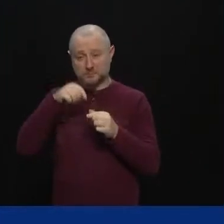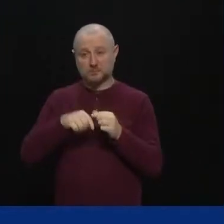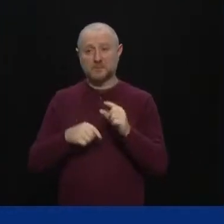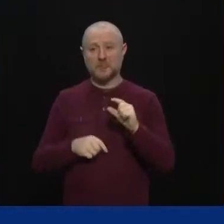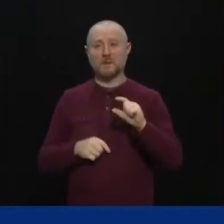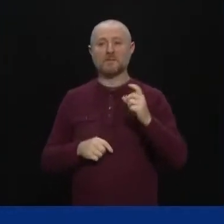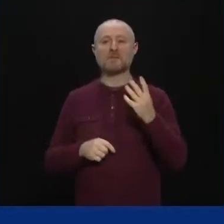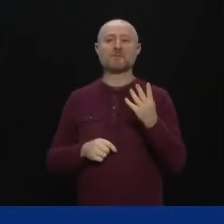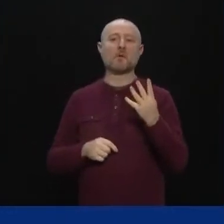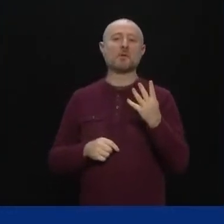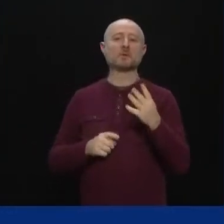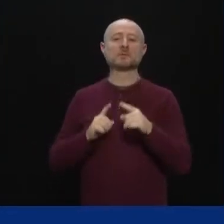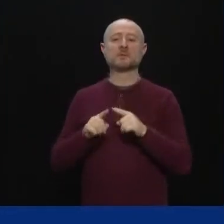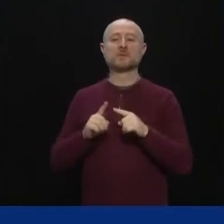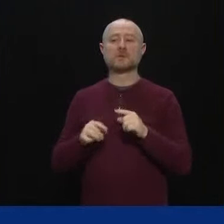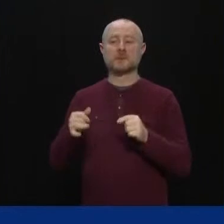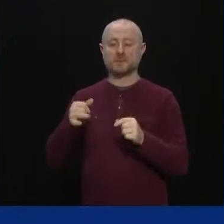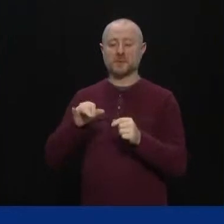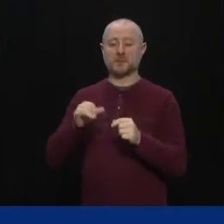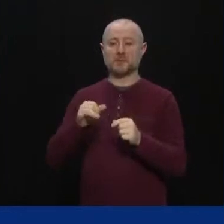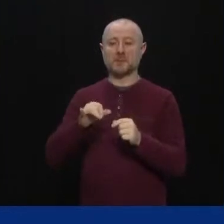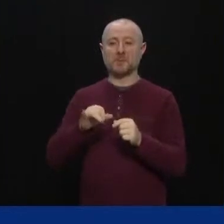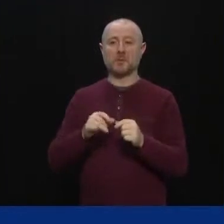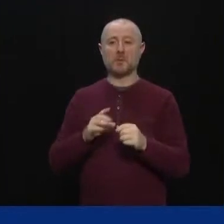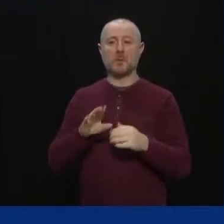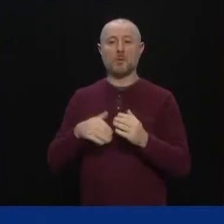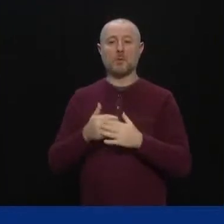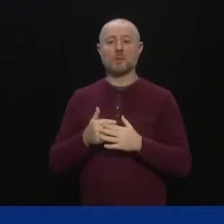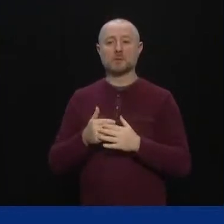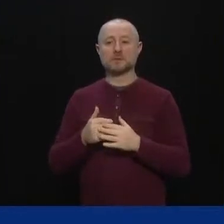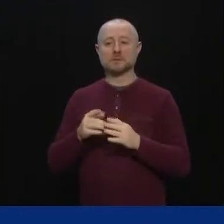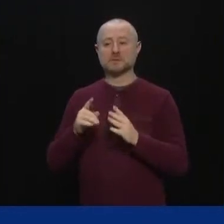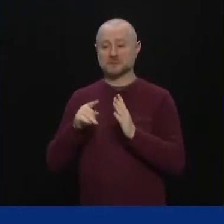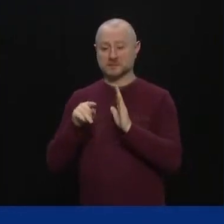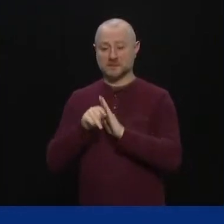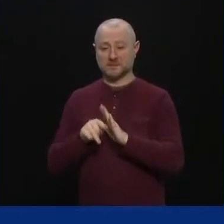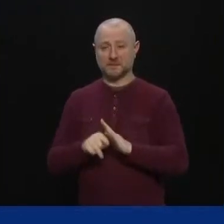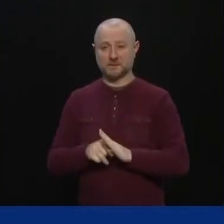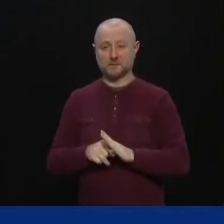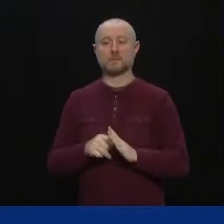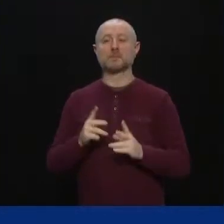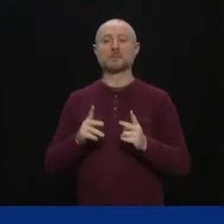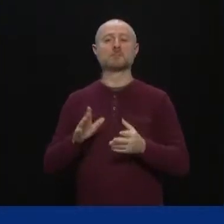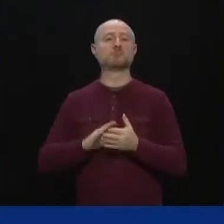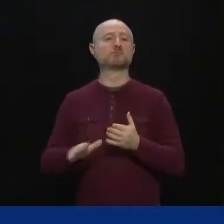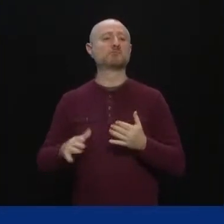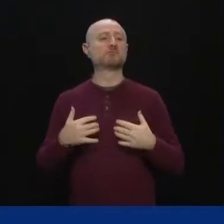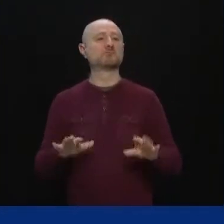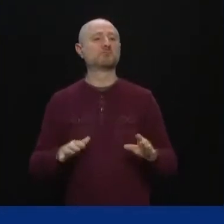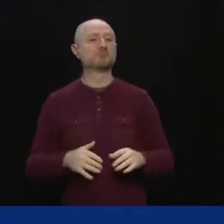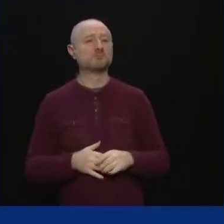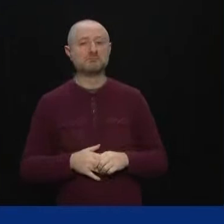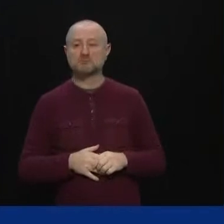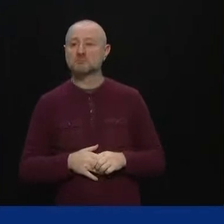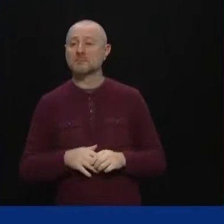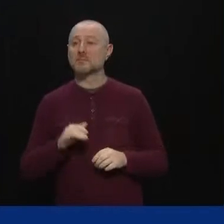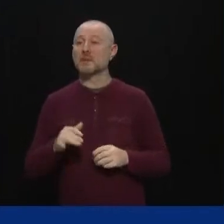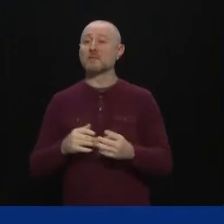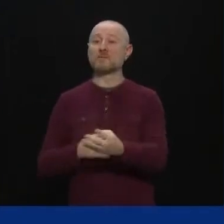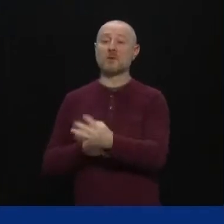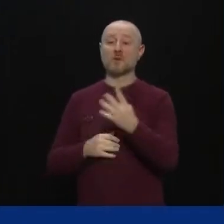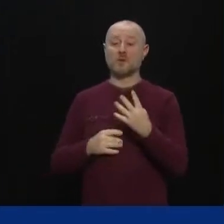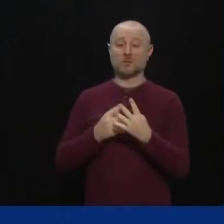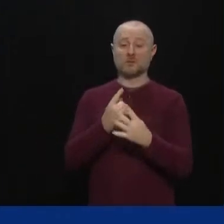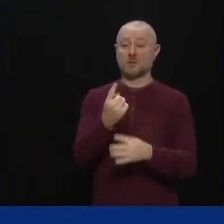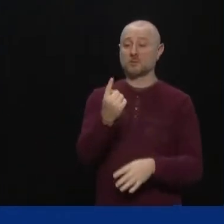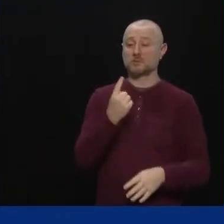time. So if they all come back negative, immediately know that there's 4 people that are clear. If one tests positive, they can do it again. And this is